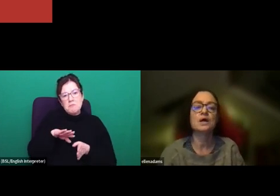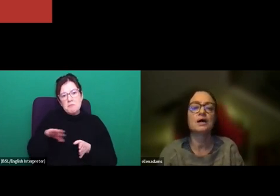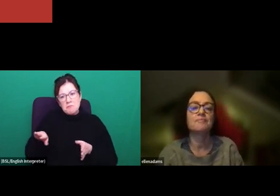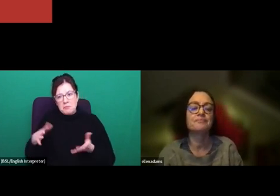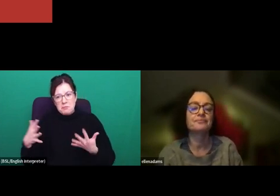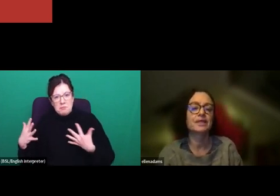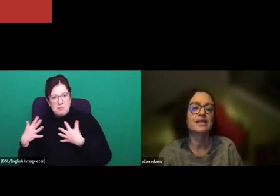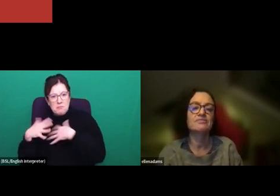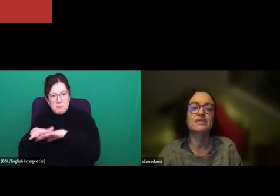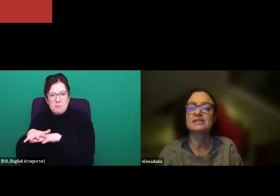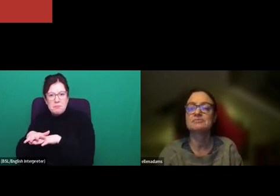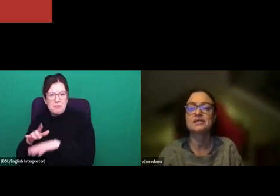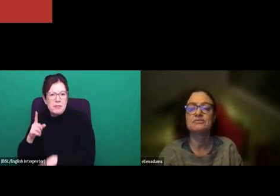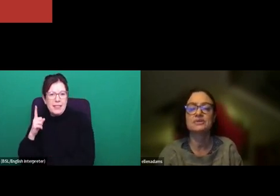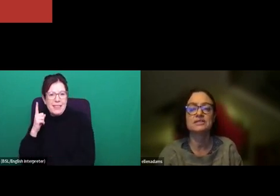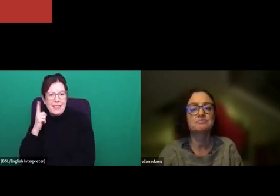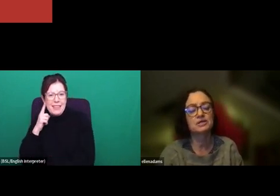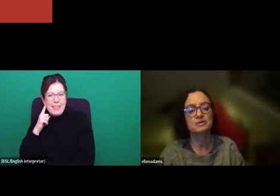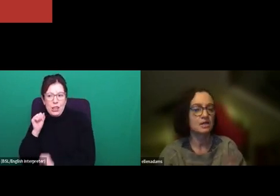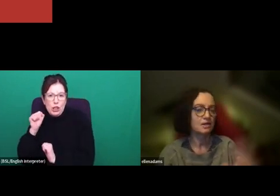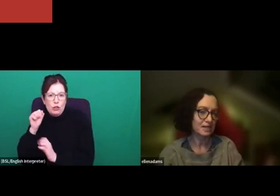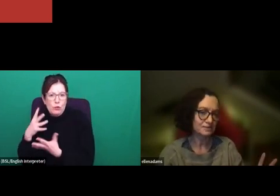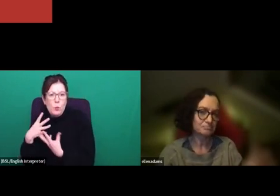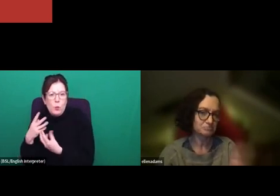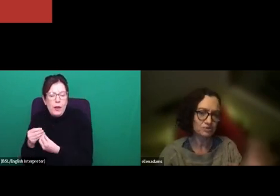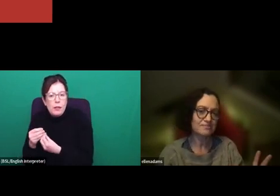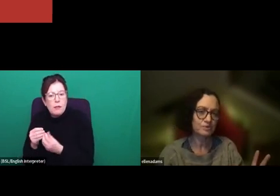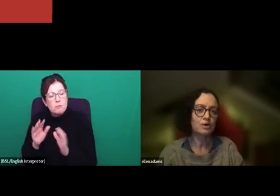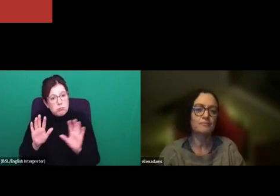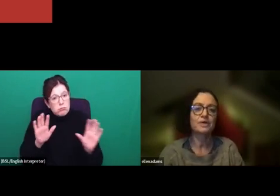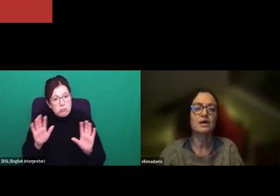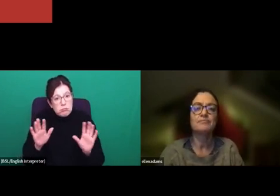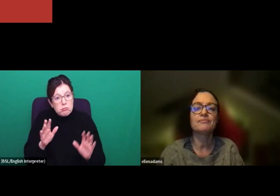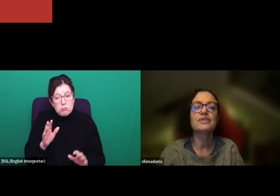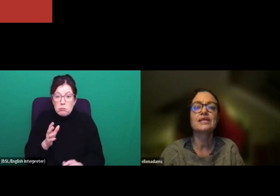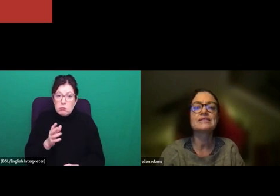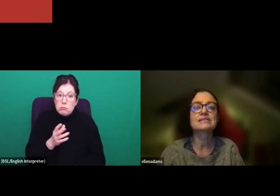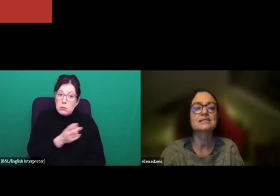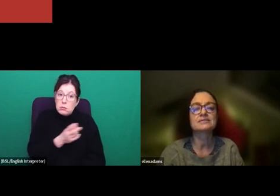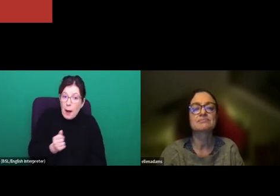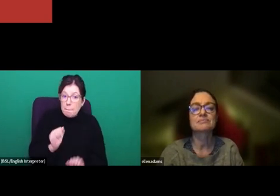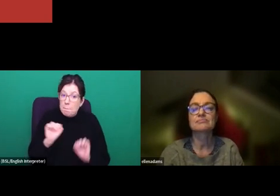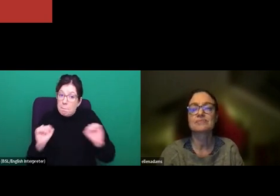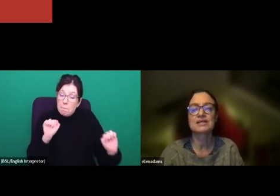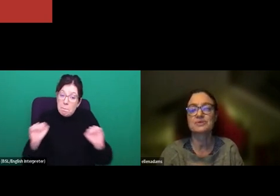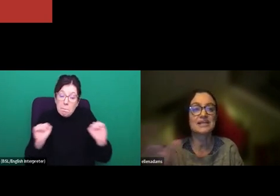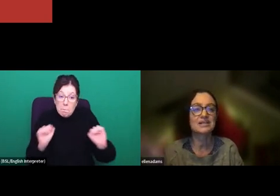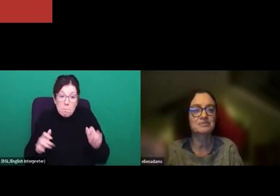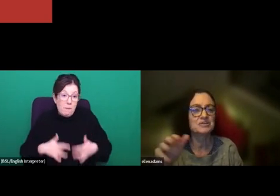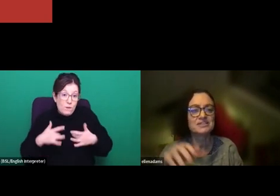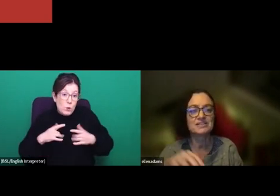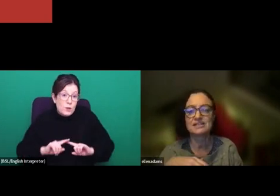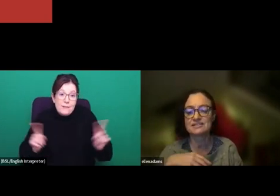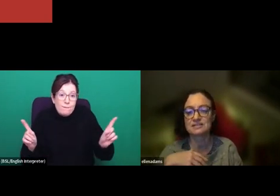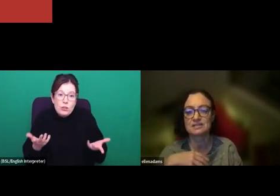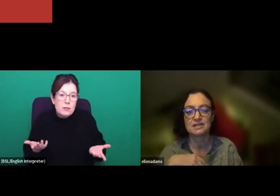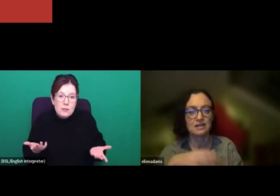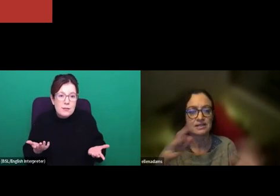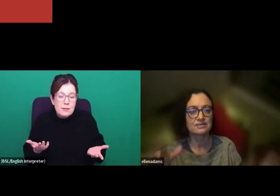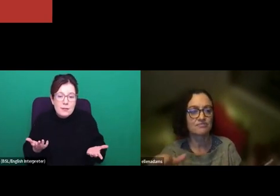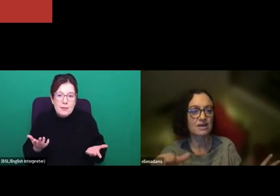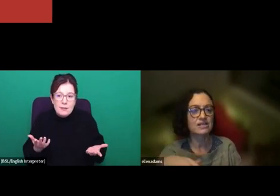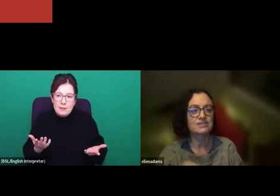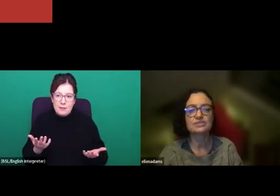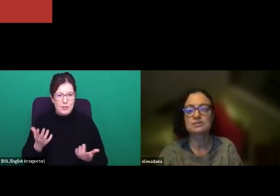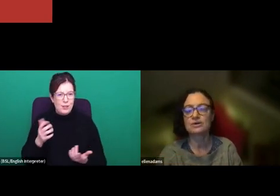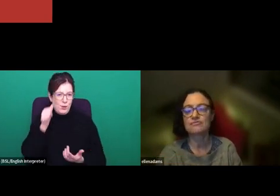into hearing experience. But that's not everyone thinks this. As with any community,